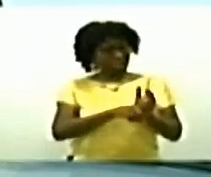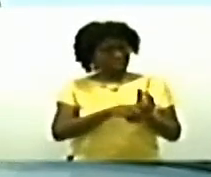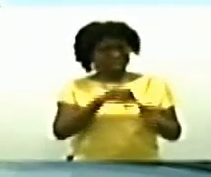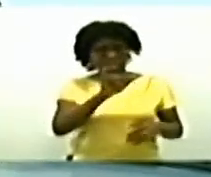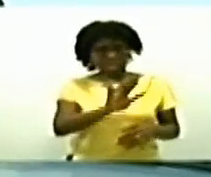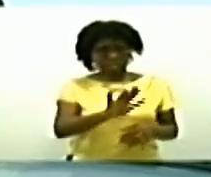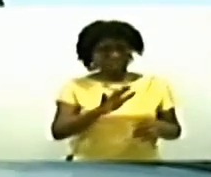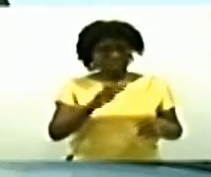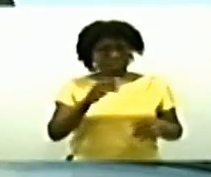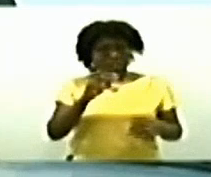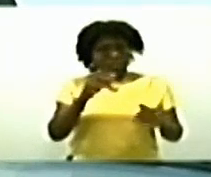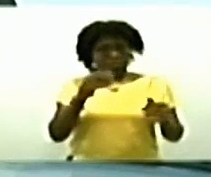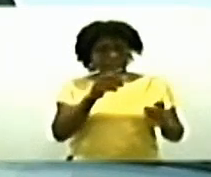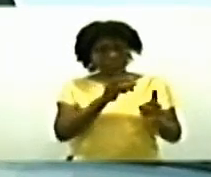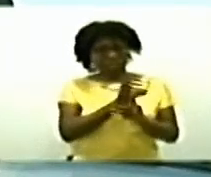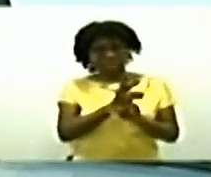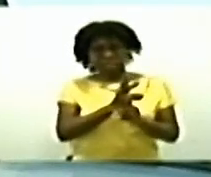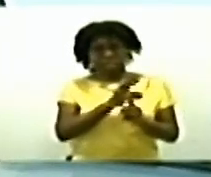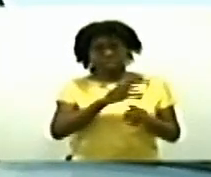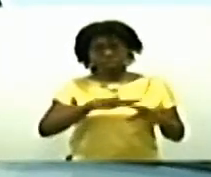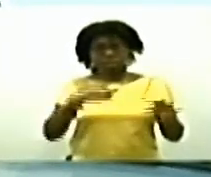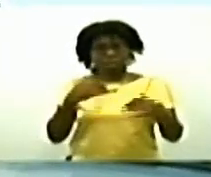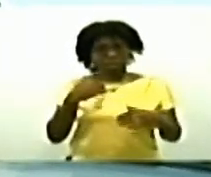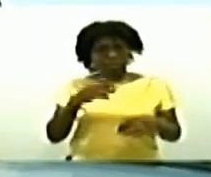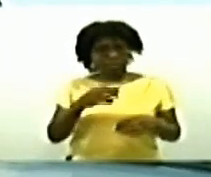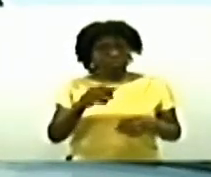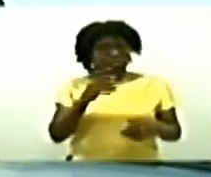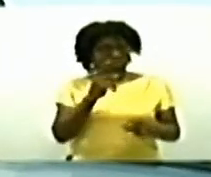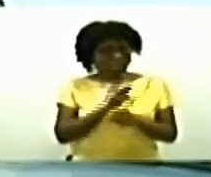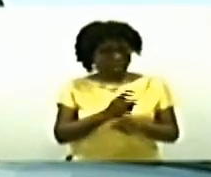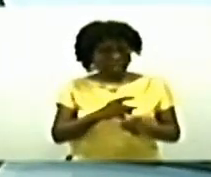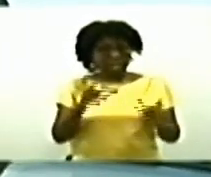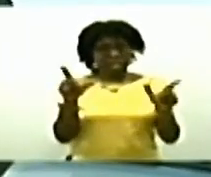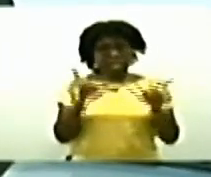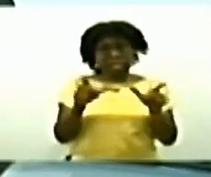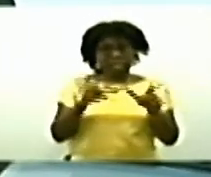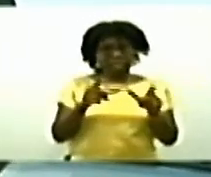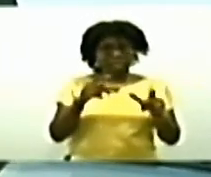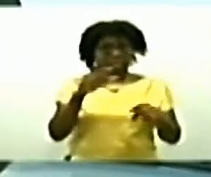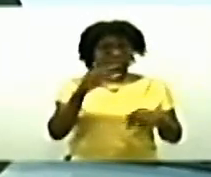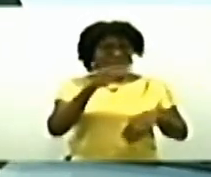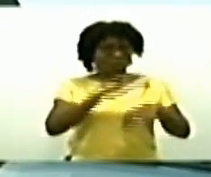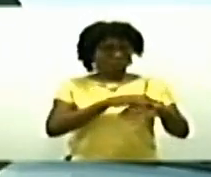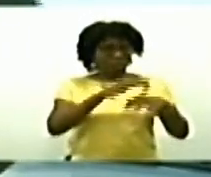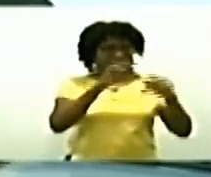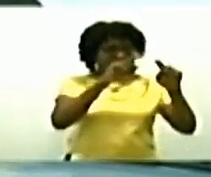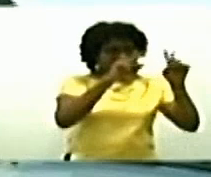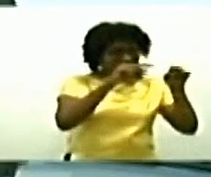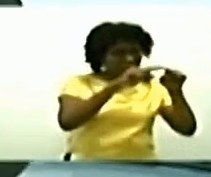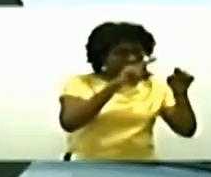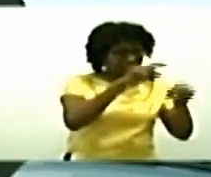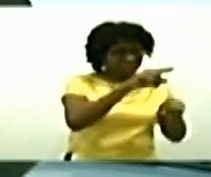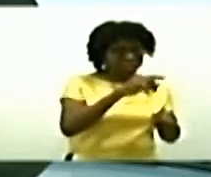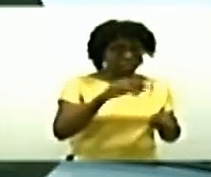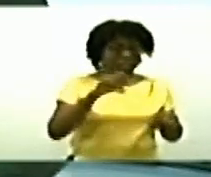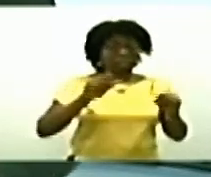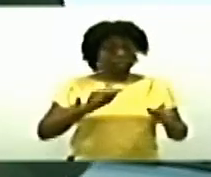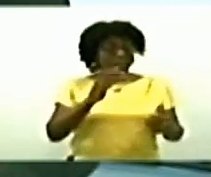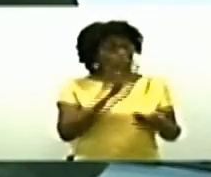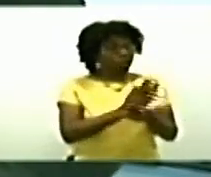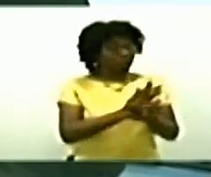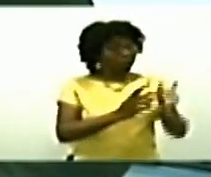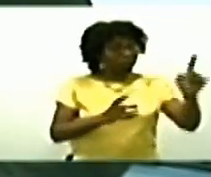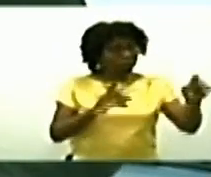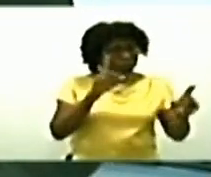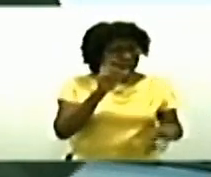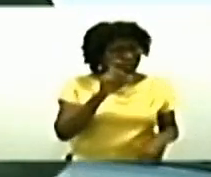the requisite license identification stick on the screen, he or she do have the power to stop and question,